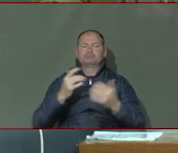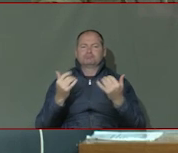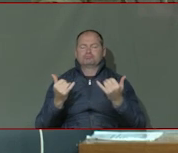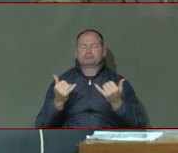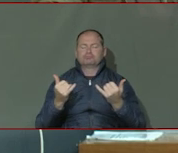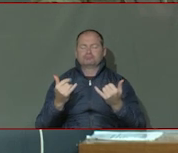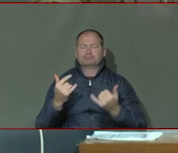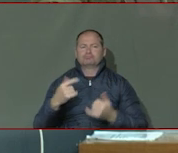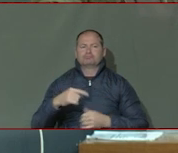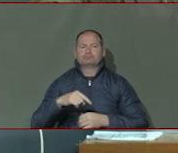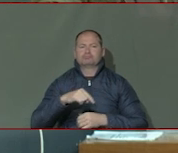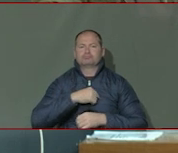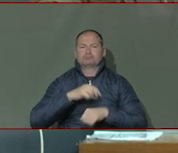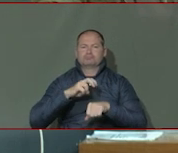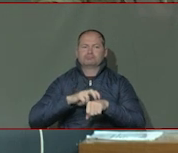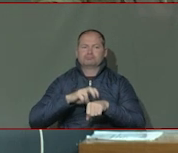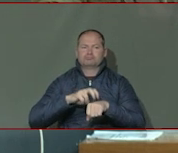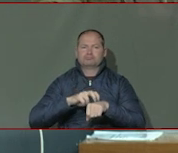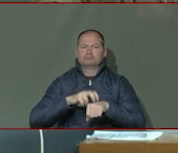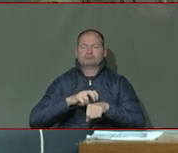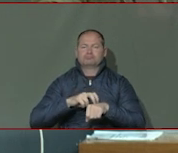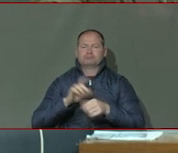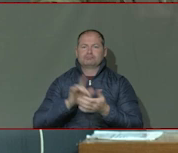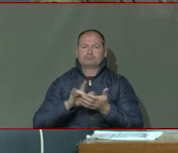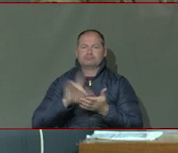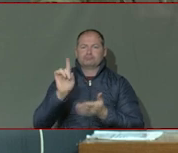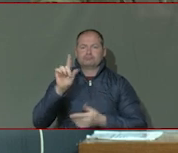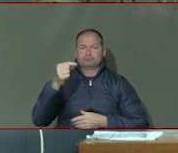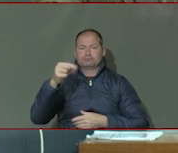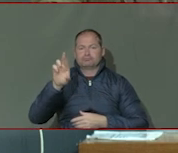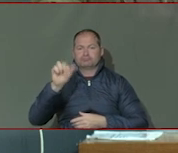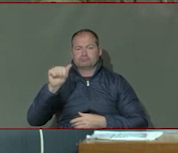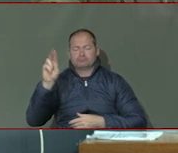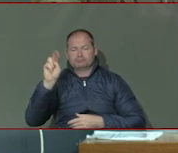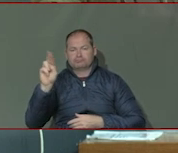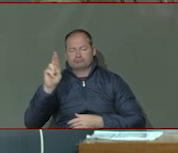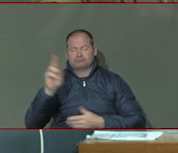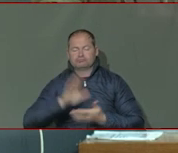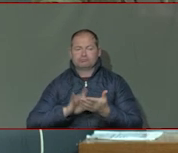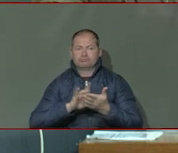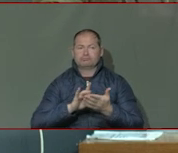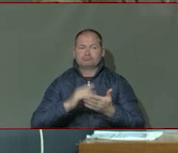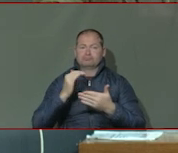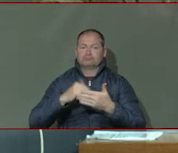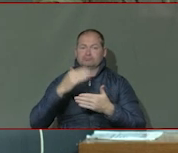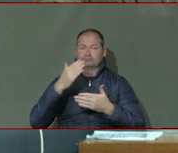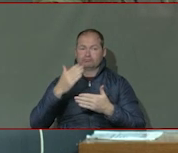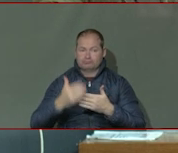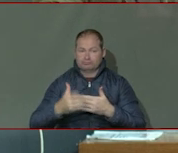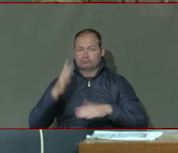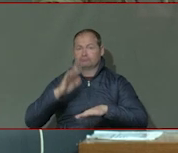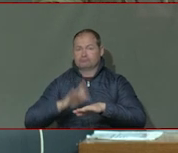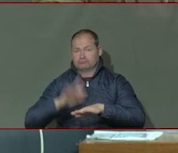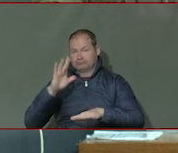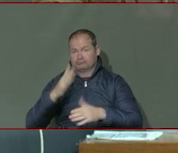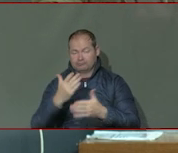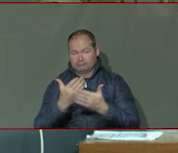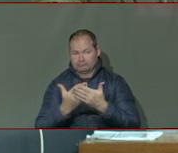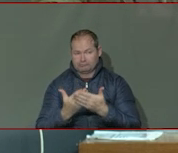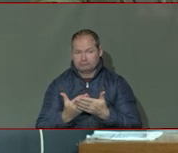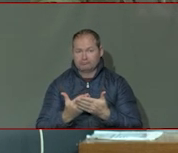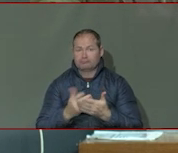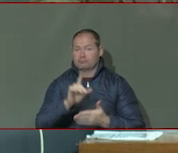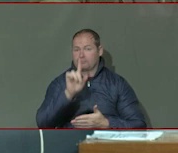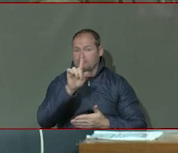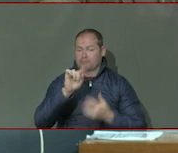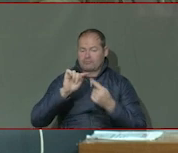need most of the time to work out the gradient of the radius before you can work out the gradient of a tangent, and you need a